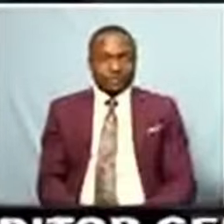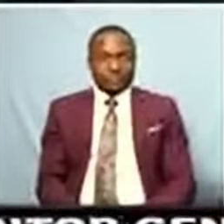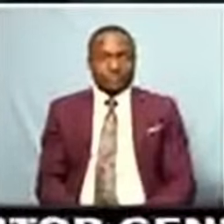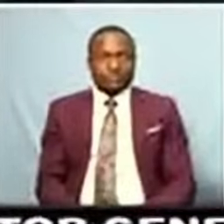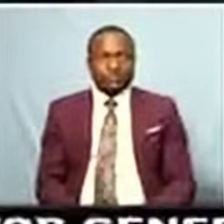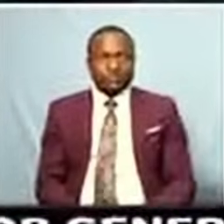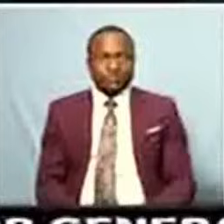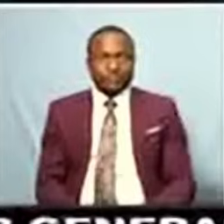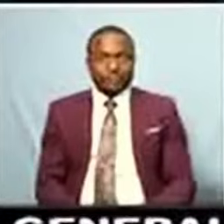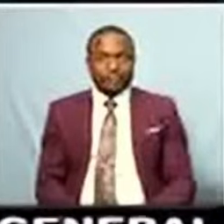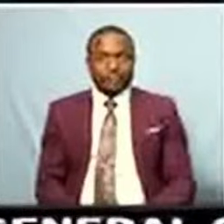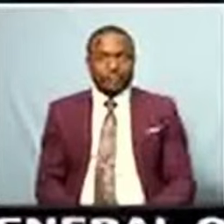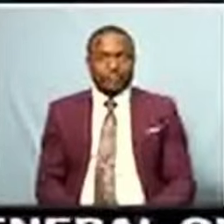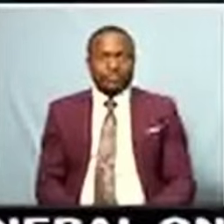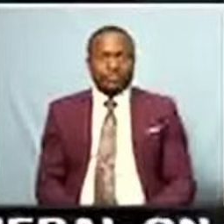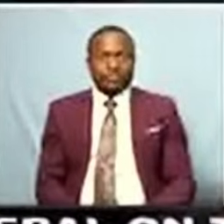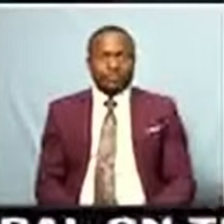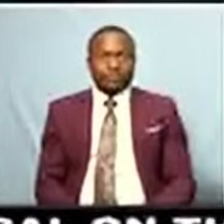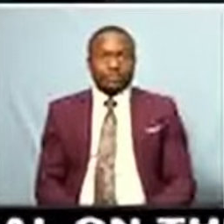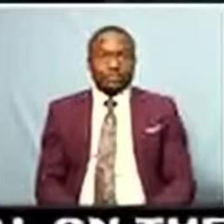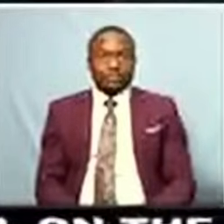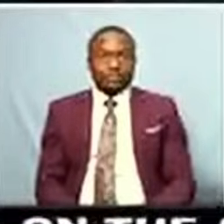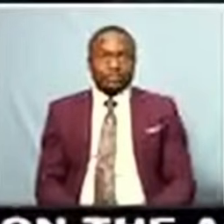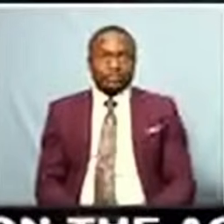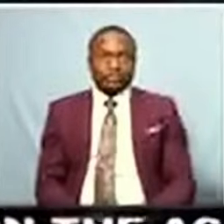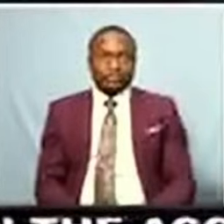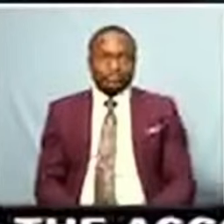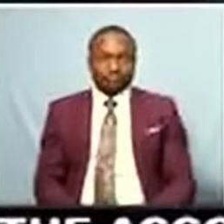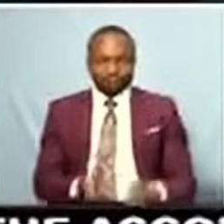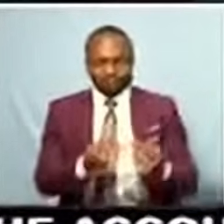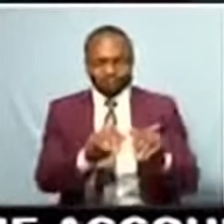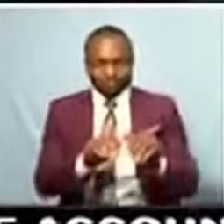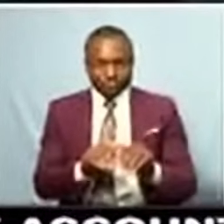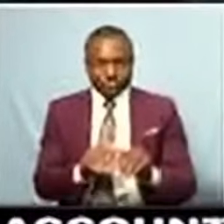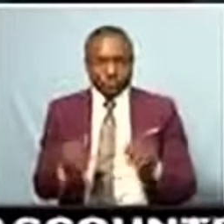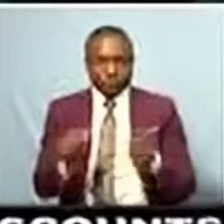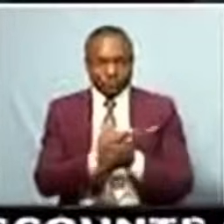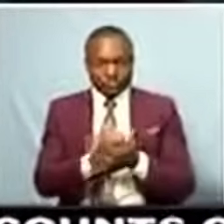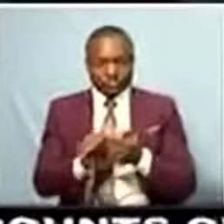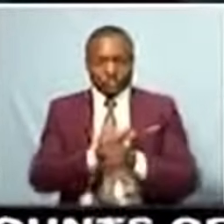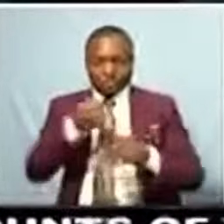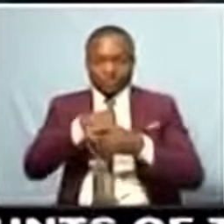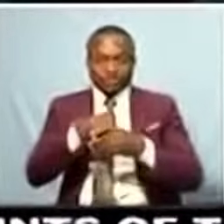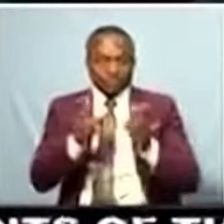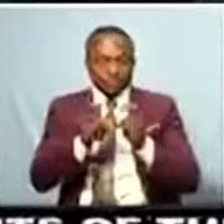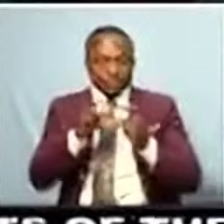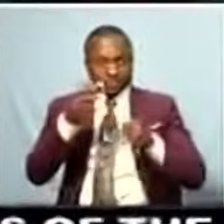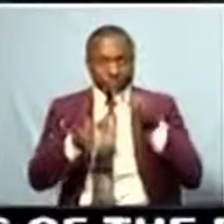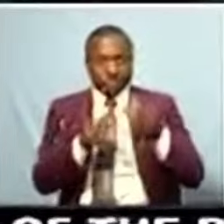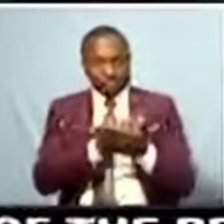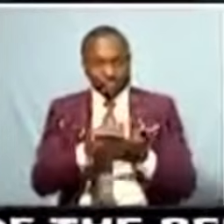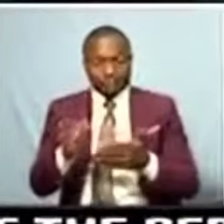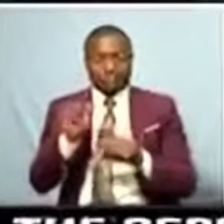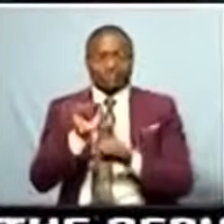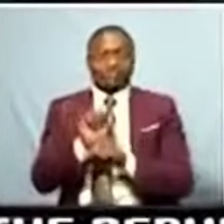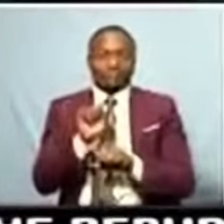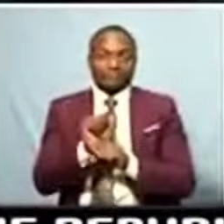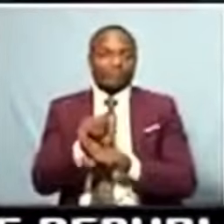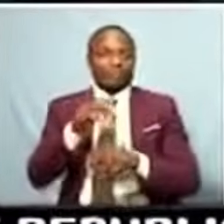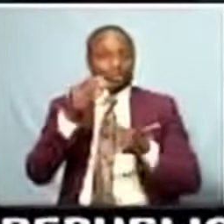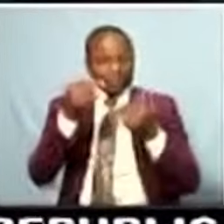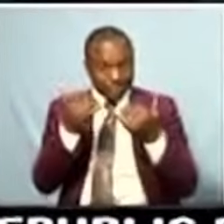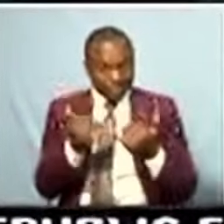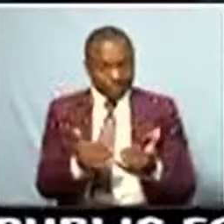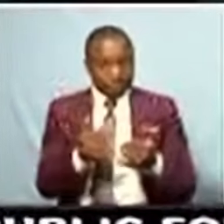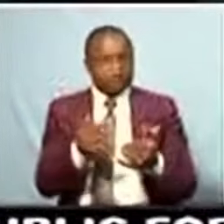excluded from the defect liability period within contracts in case of malfunction. Now, when